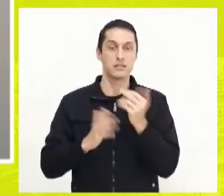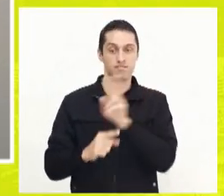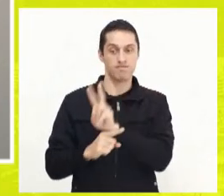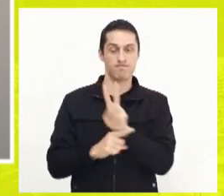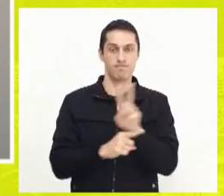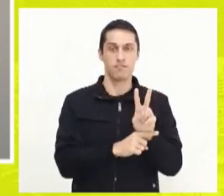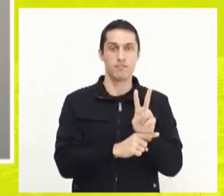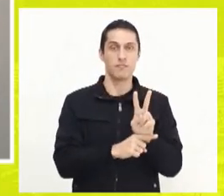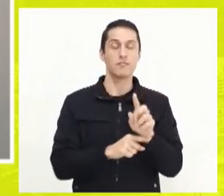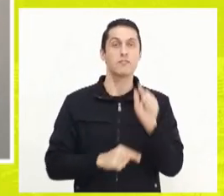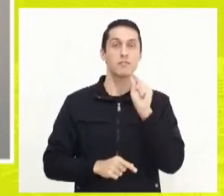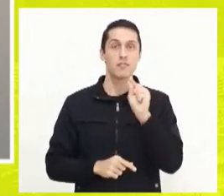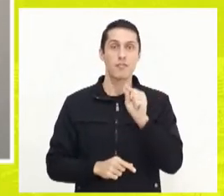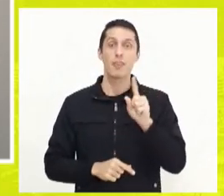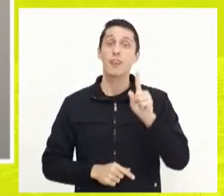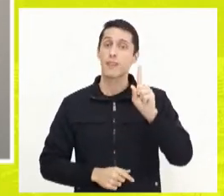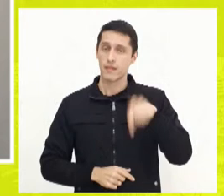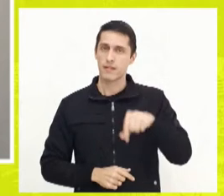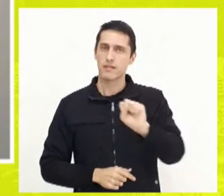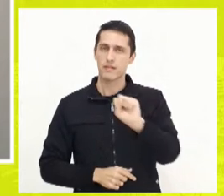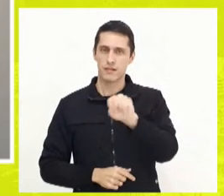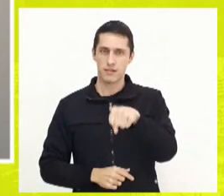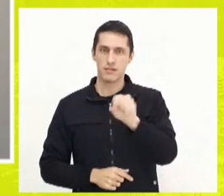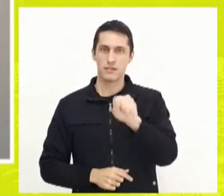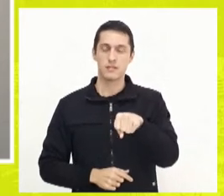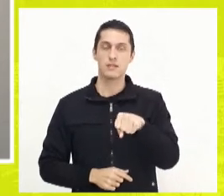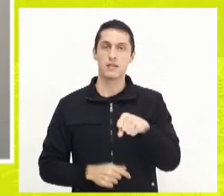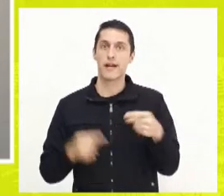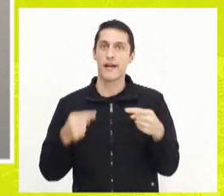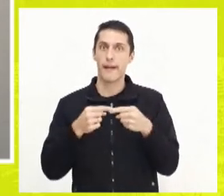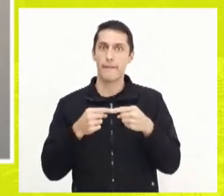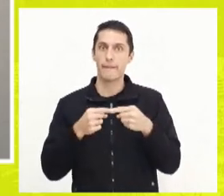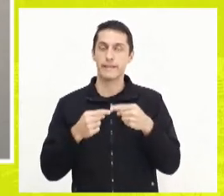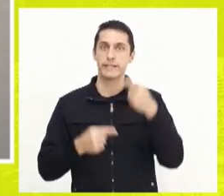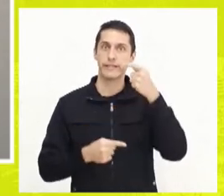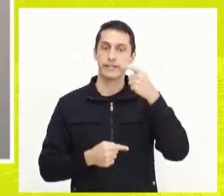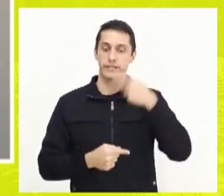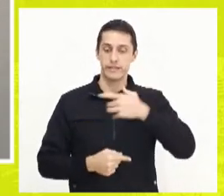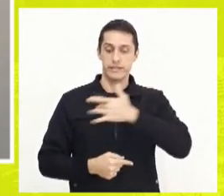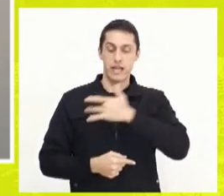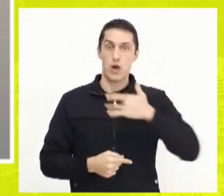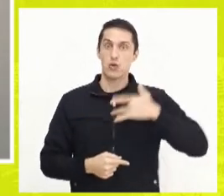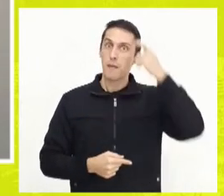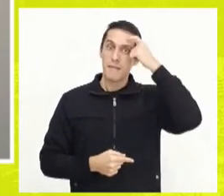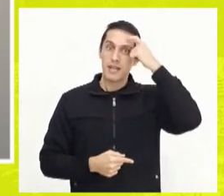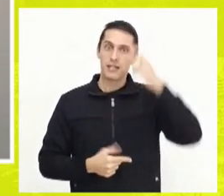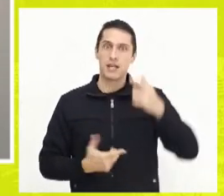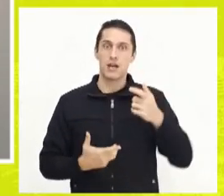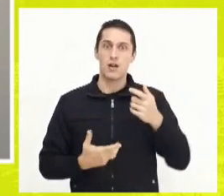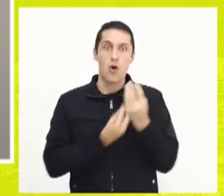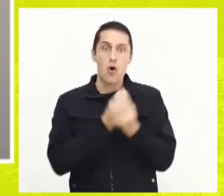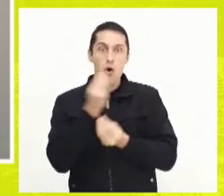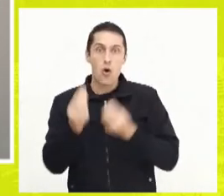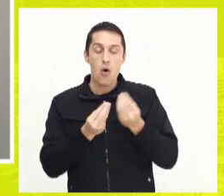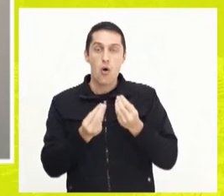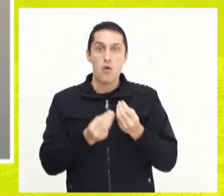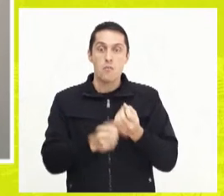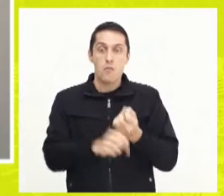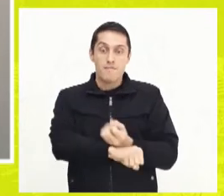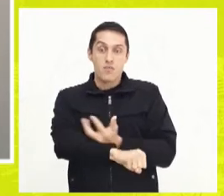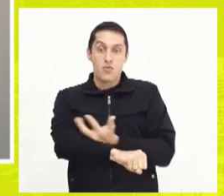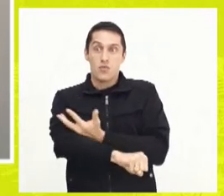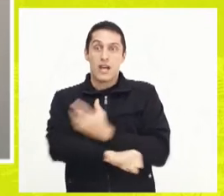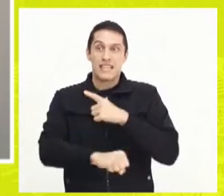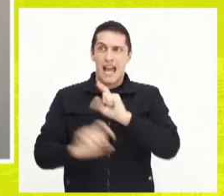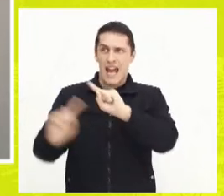to the coverage which was the mental health issue how to deal emotionally with lots